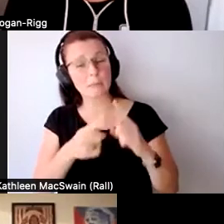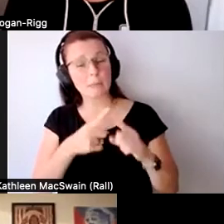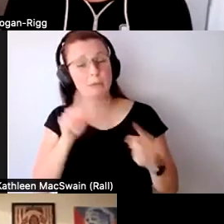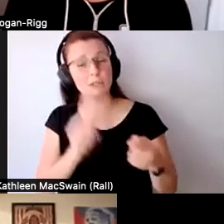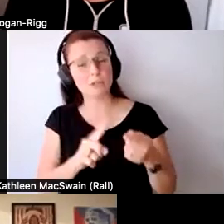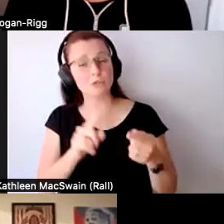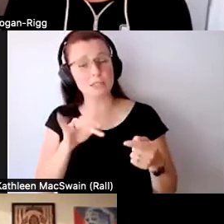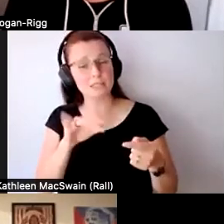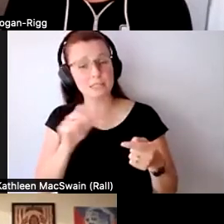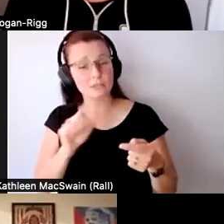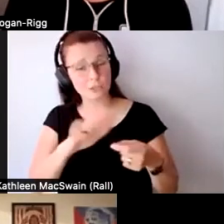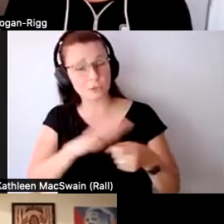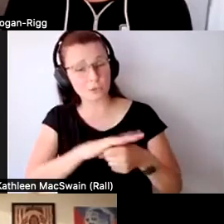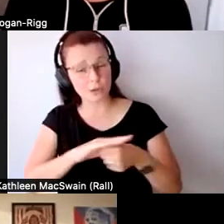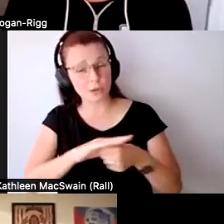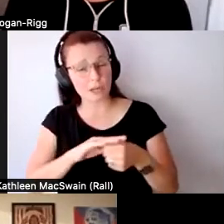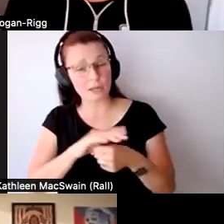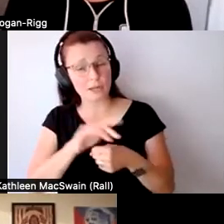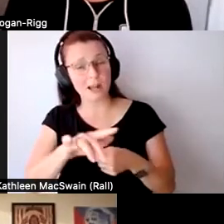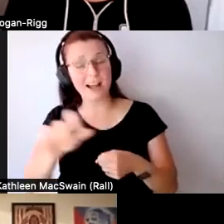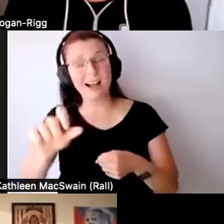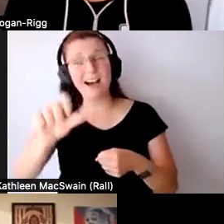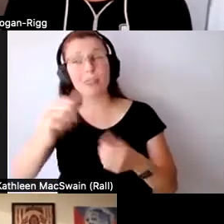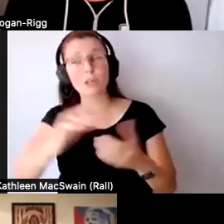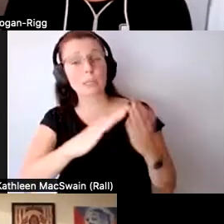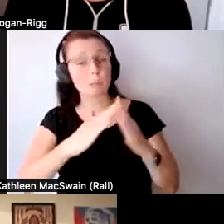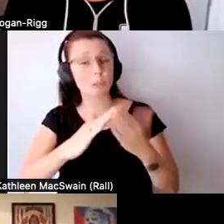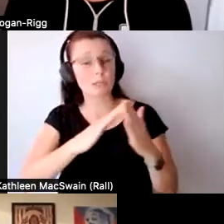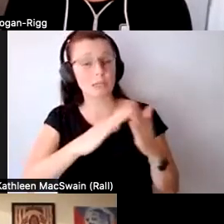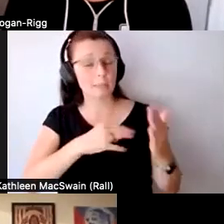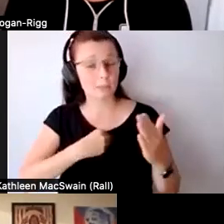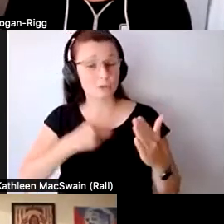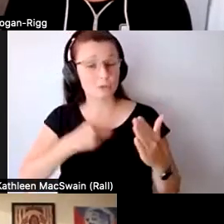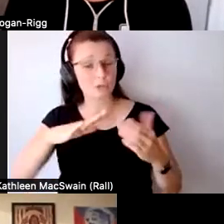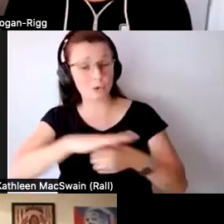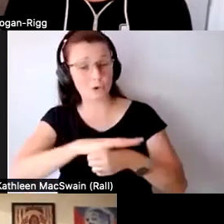What has the response been from other community members in your area?